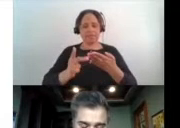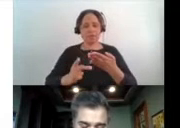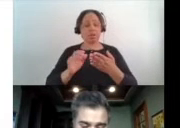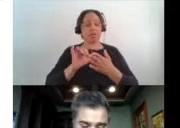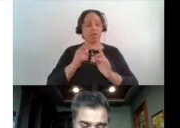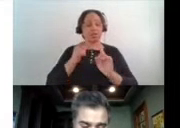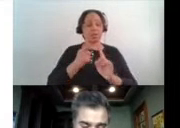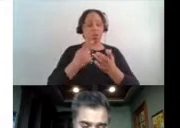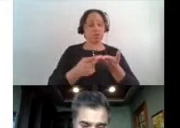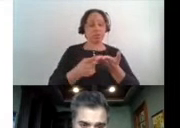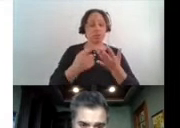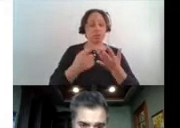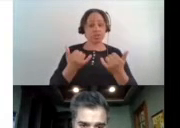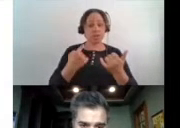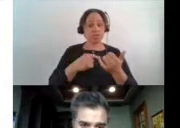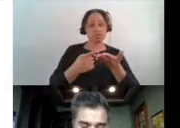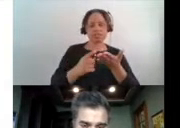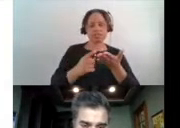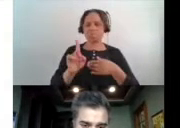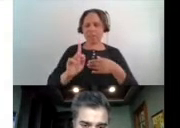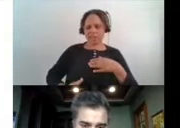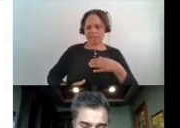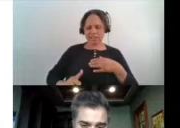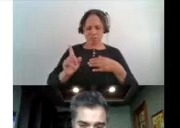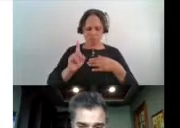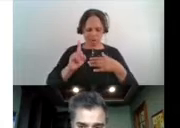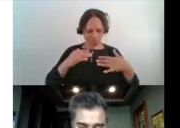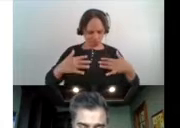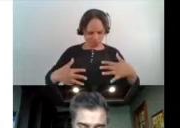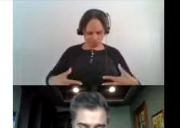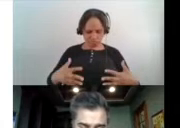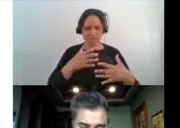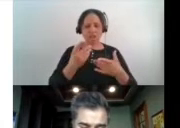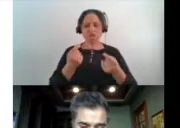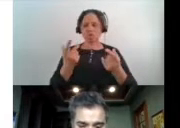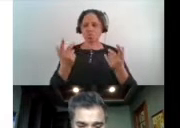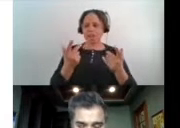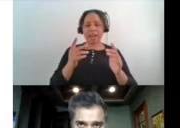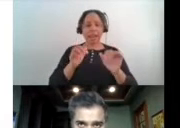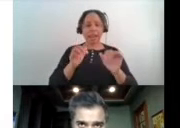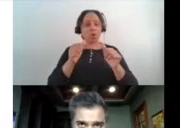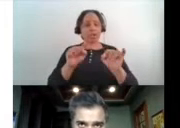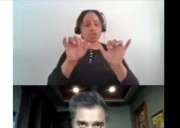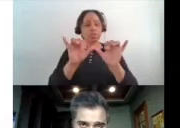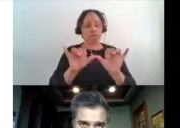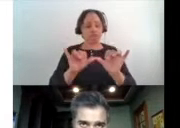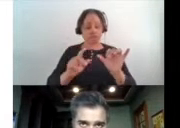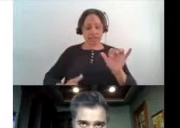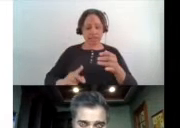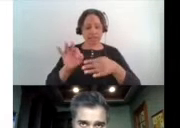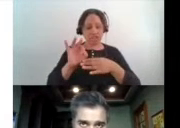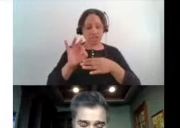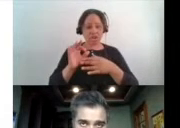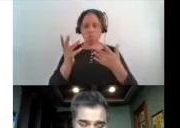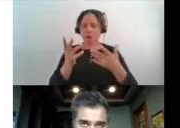we'll go through where the kidneys are, what they do, how can one measure kidney function, what causes the kidney function to go